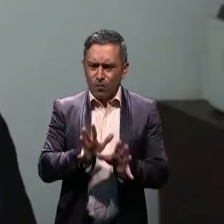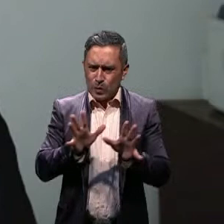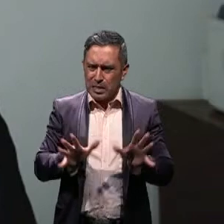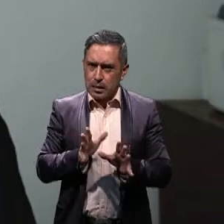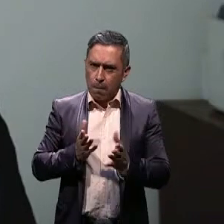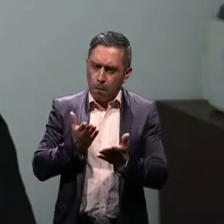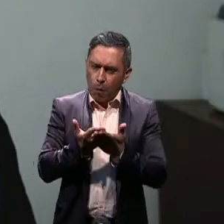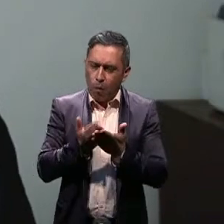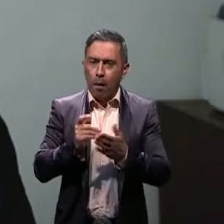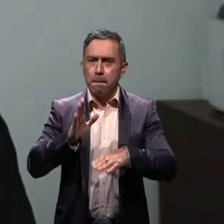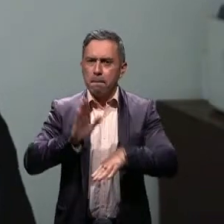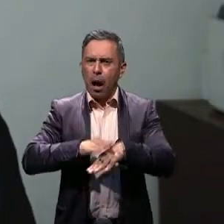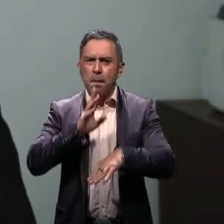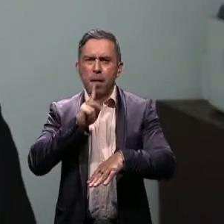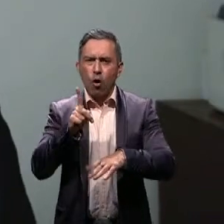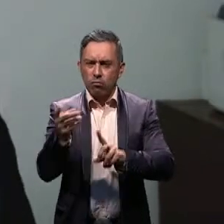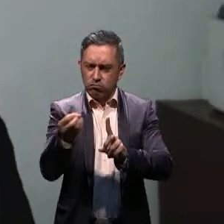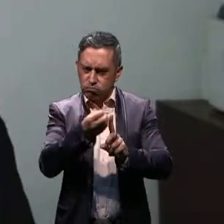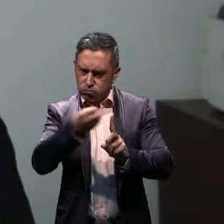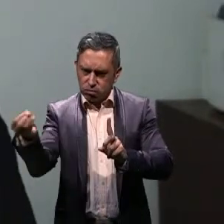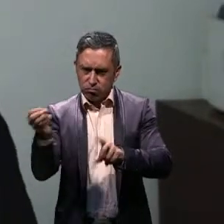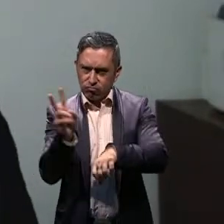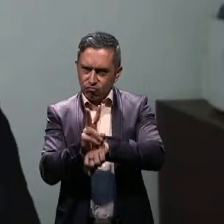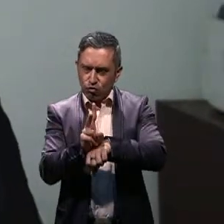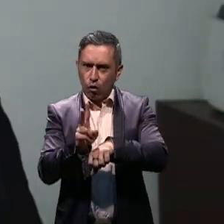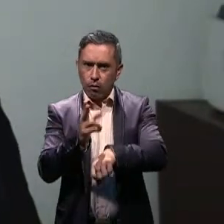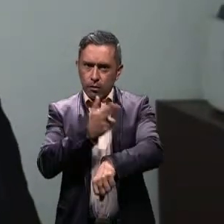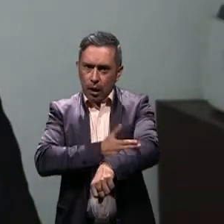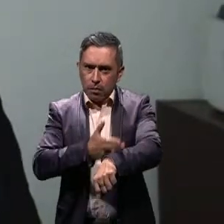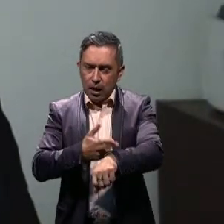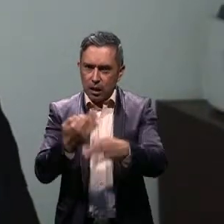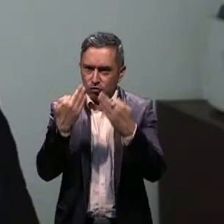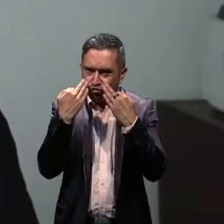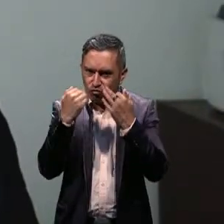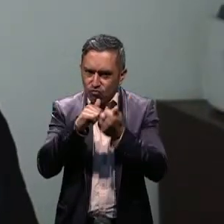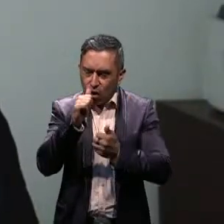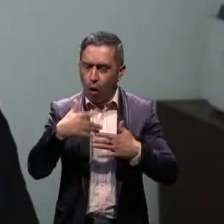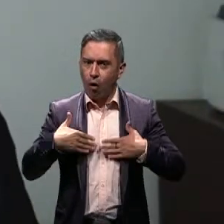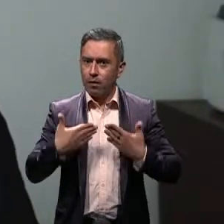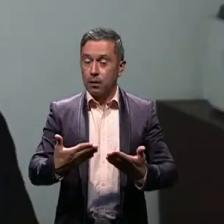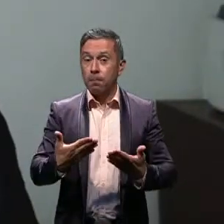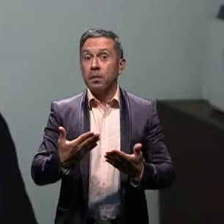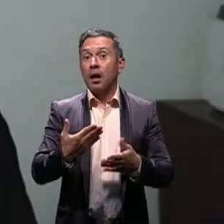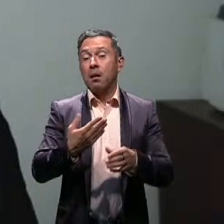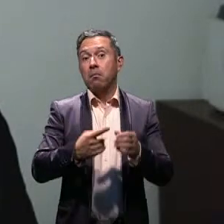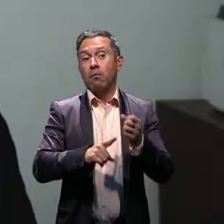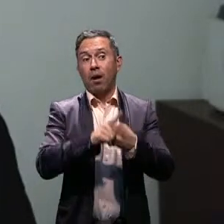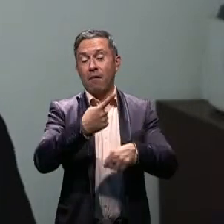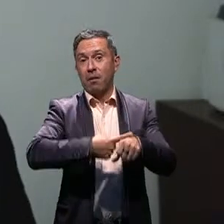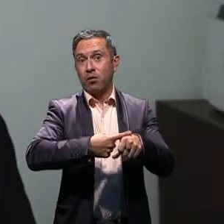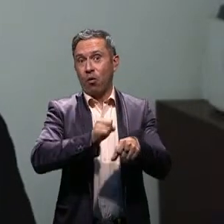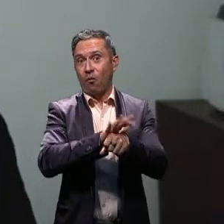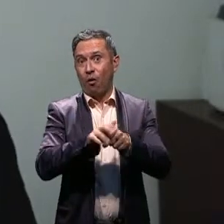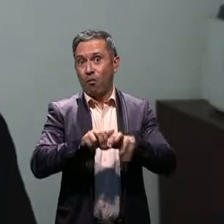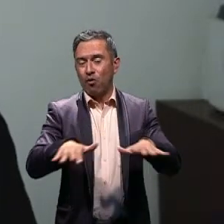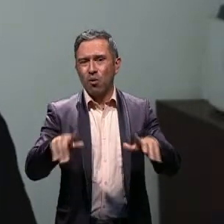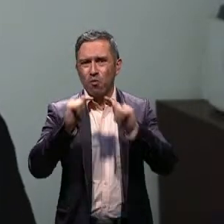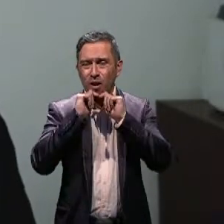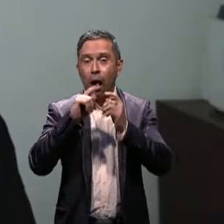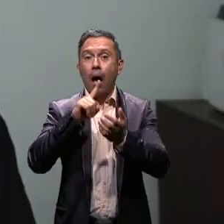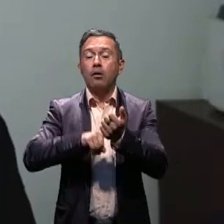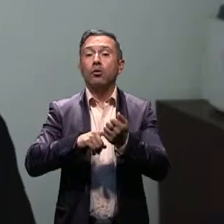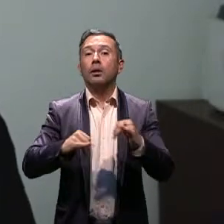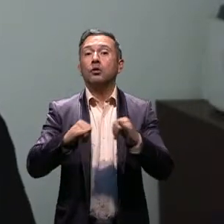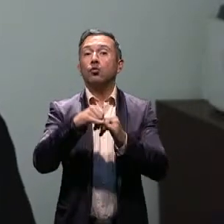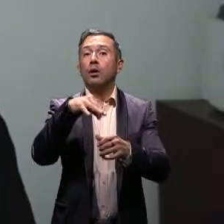elections, faithful, truthful elections, but we would like to have more efficient and transparent processes. Even in the midst